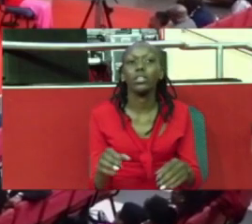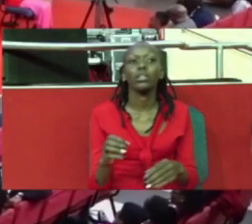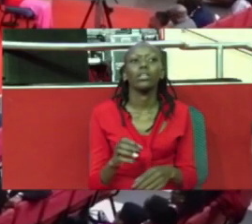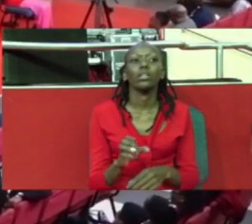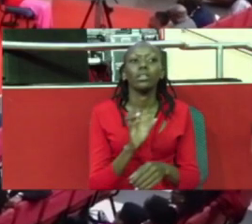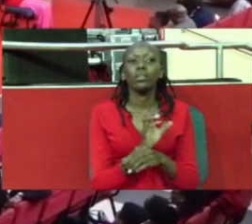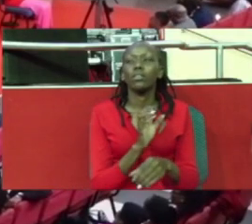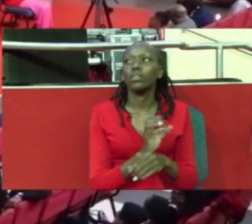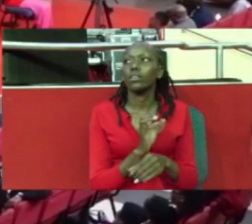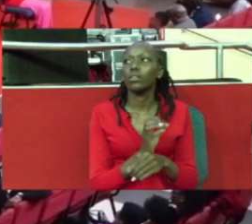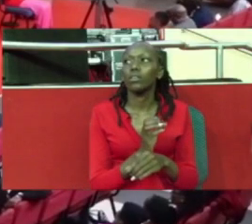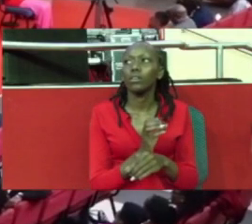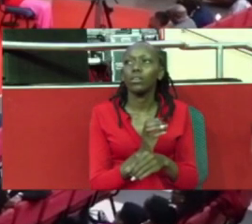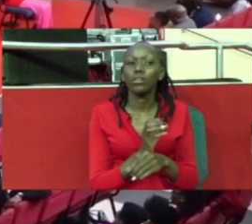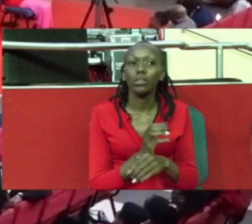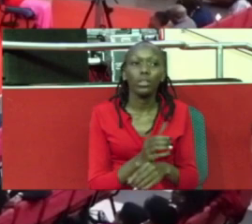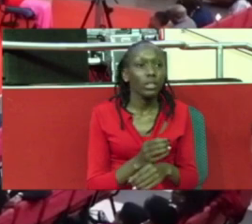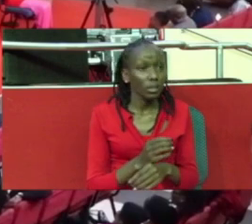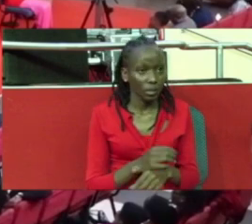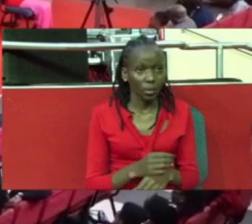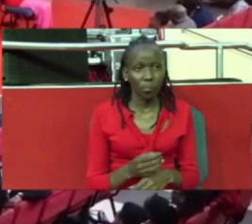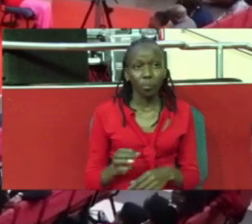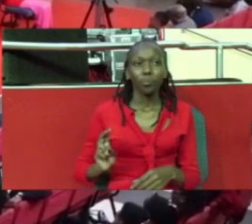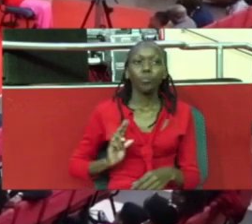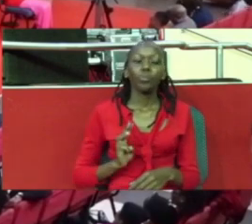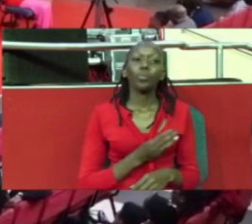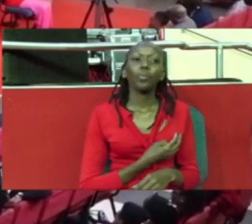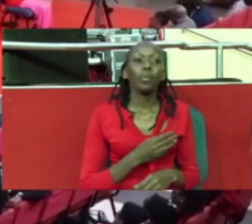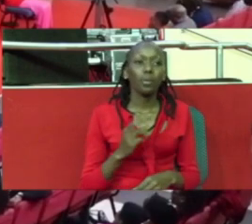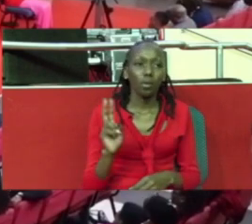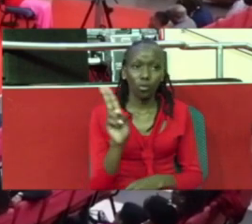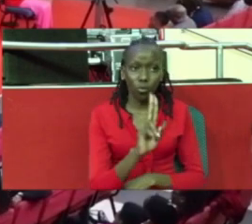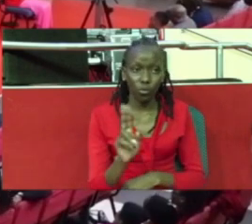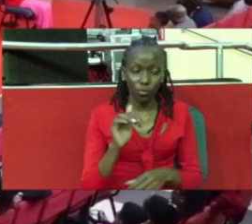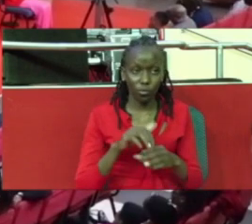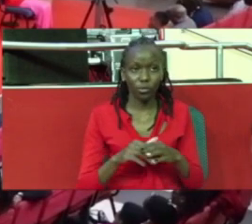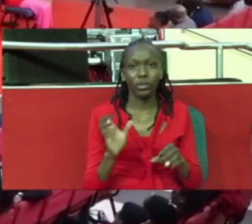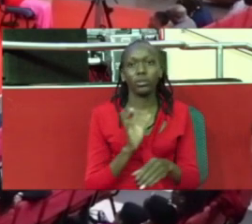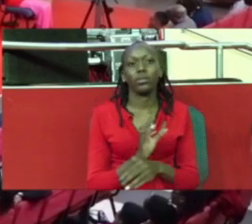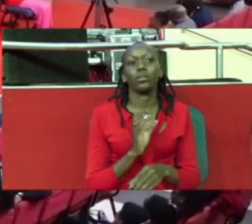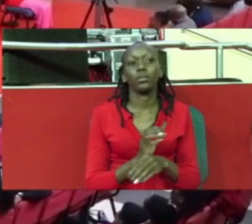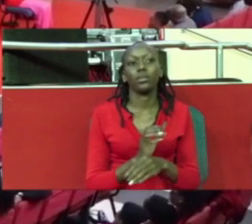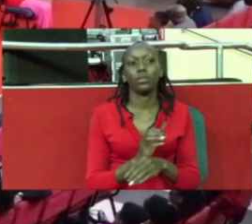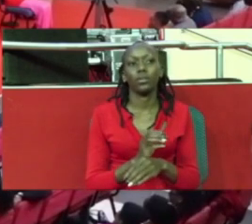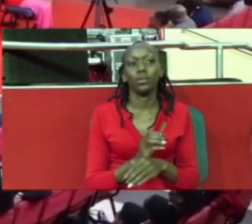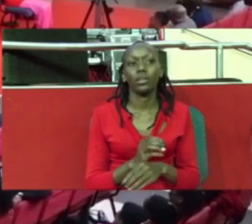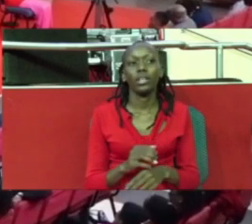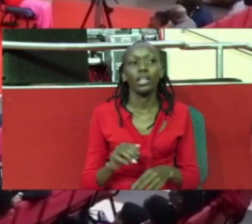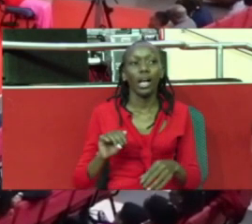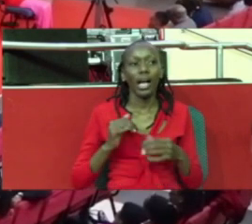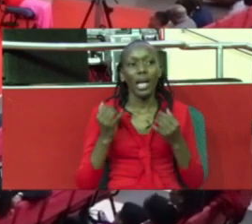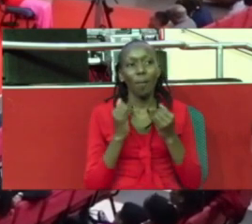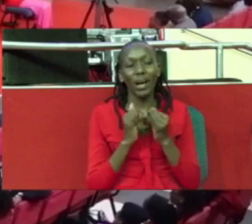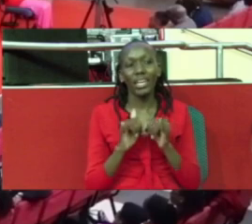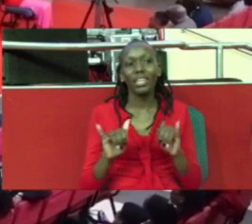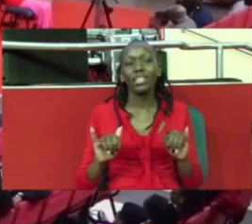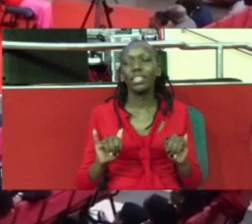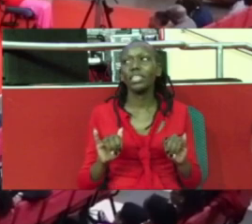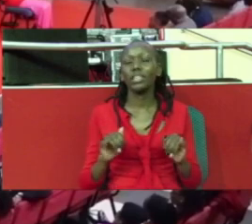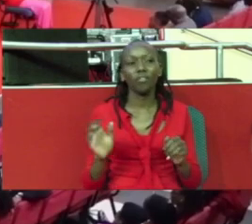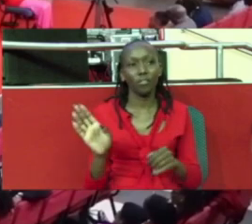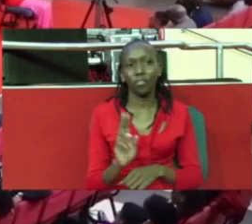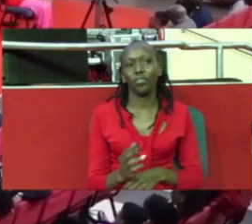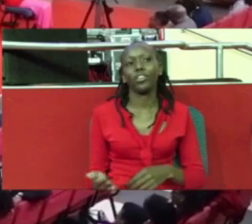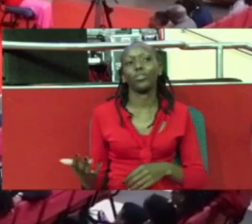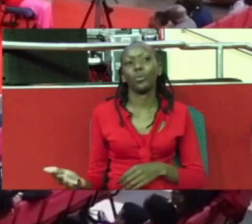all useful vessels in the house. Sisi ni vyombo vinavyostahili katika nyumba. It doesn't matter whether I am a clay vessel. Haijalishi kama mimi ni